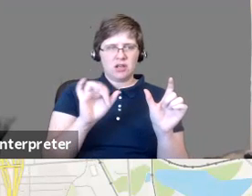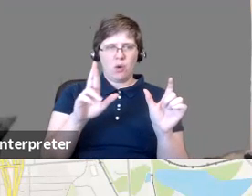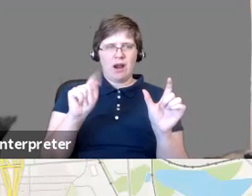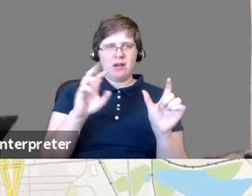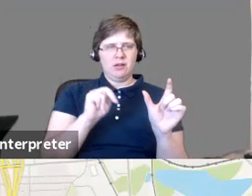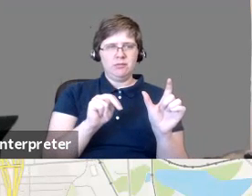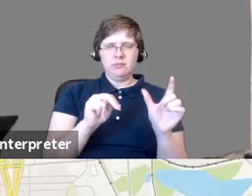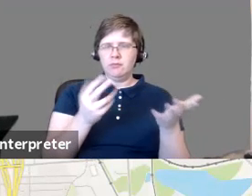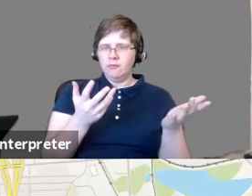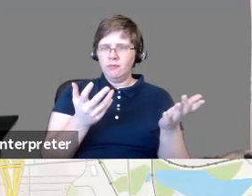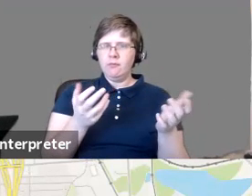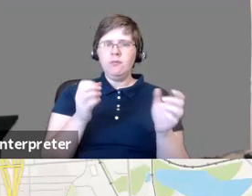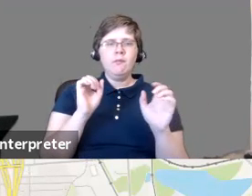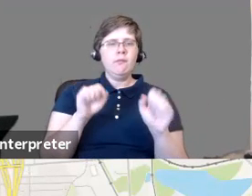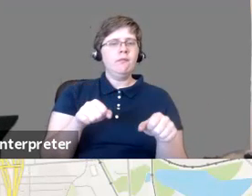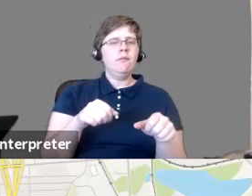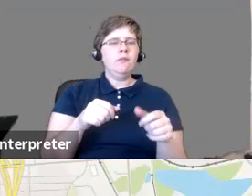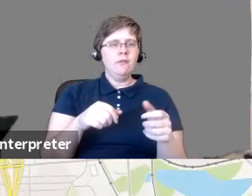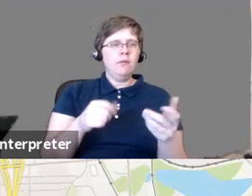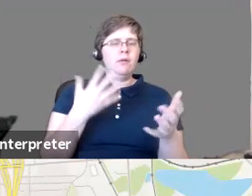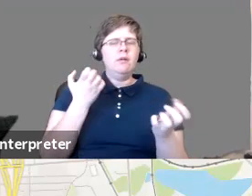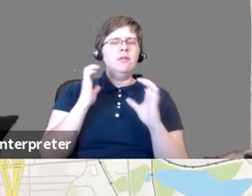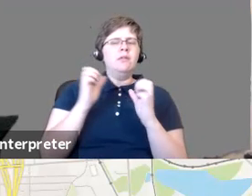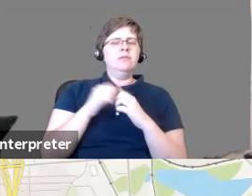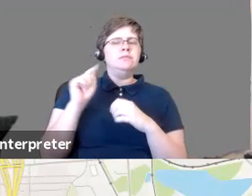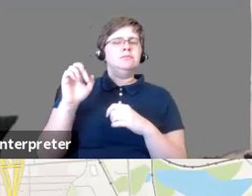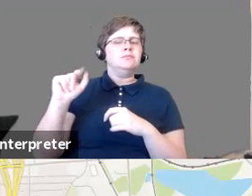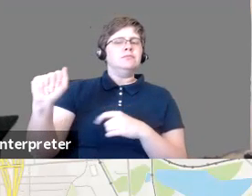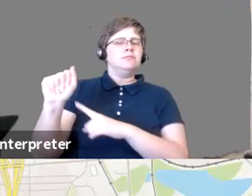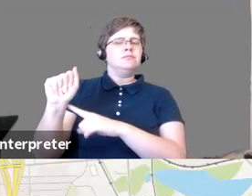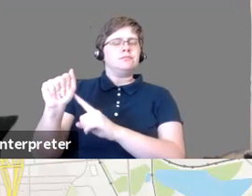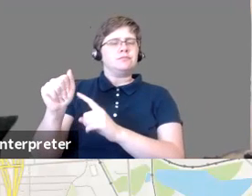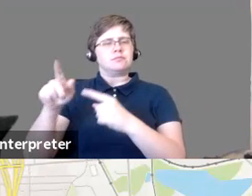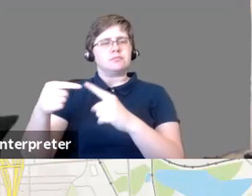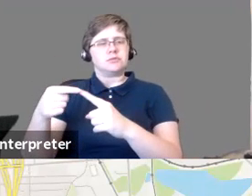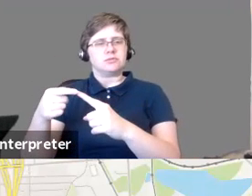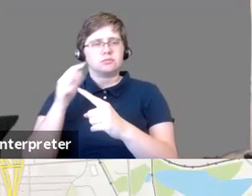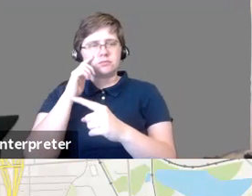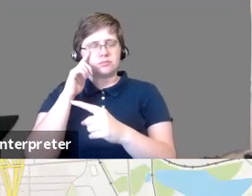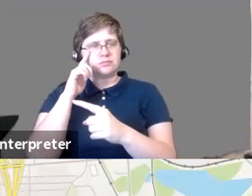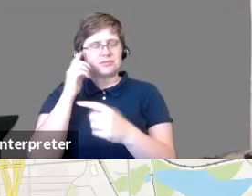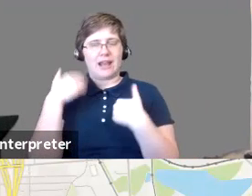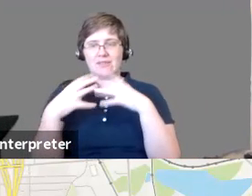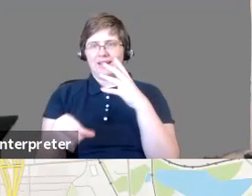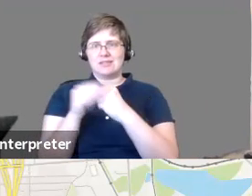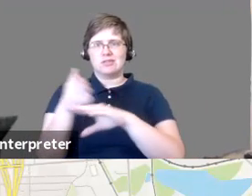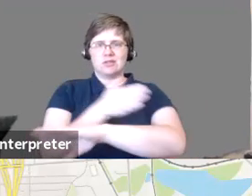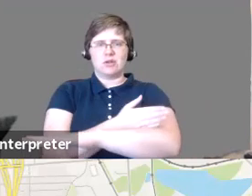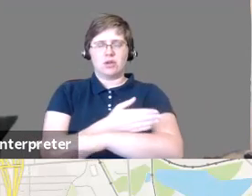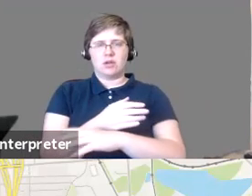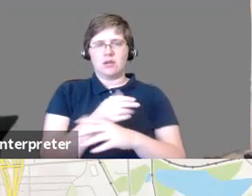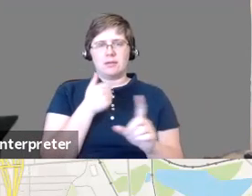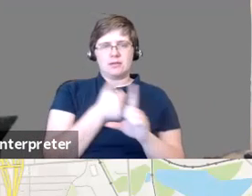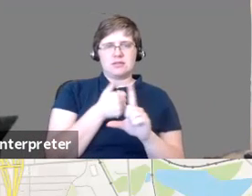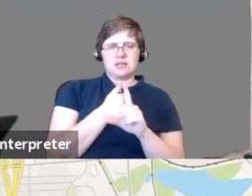So where we can, we'd like to have a conversation with TARDA about, you know, having an additional enhancement be where